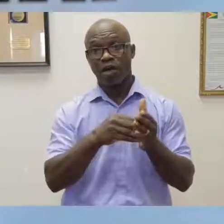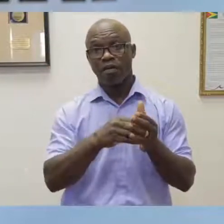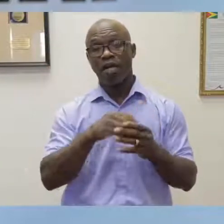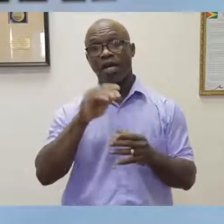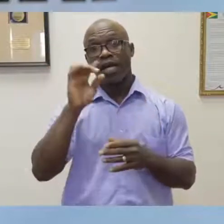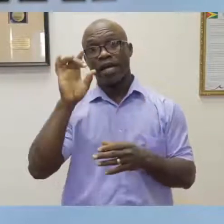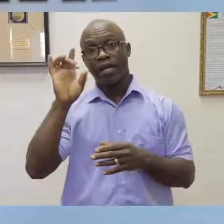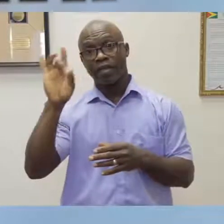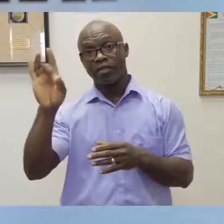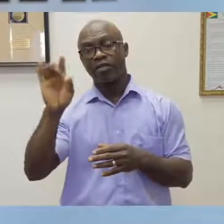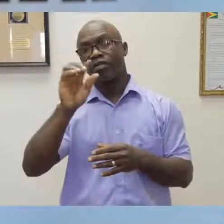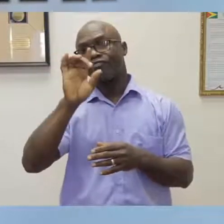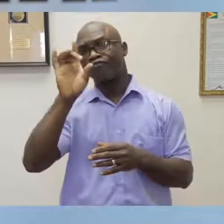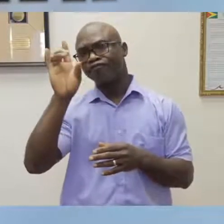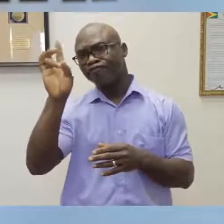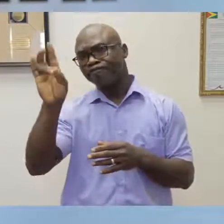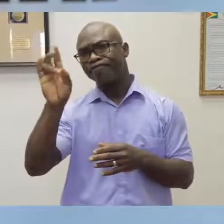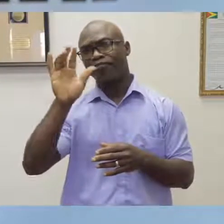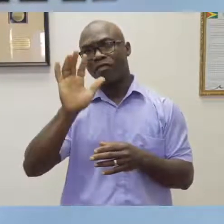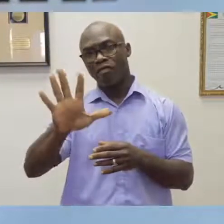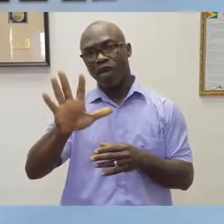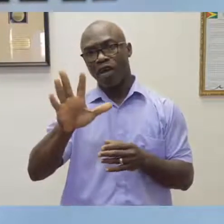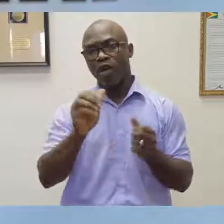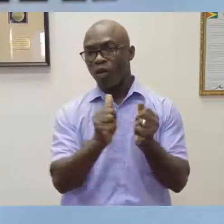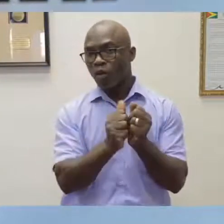3,234,875, with